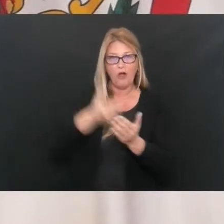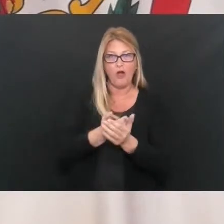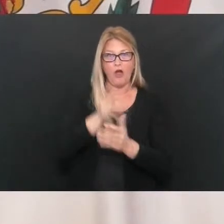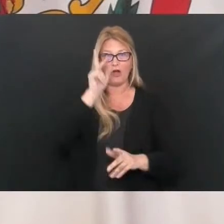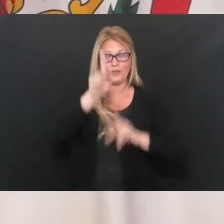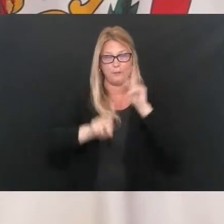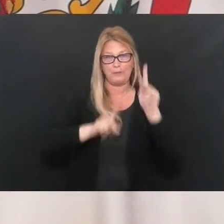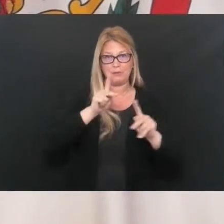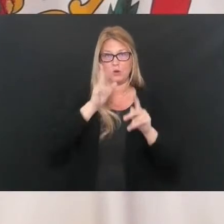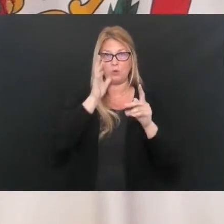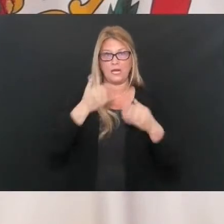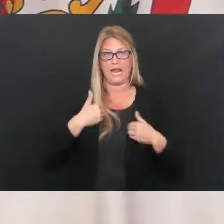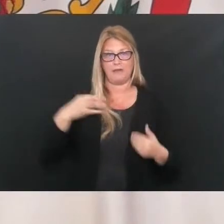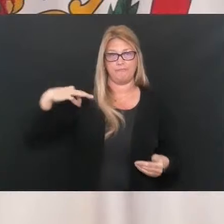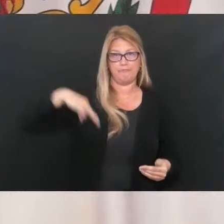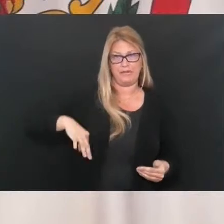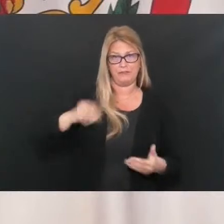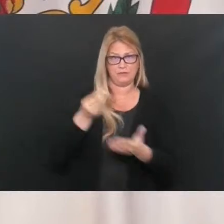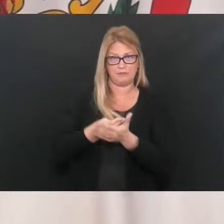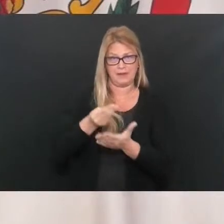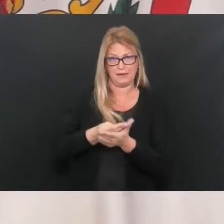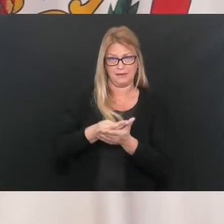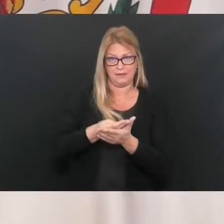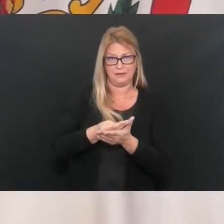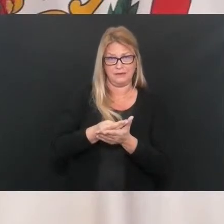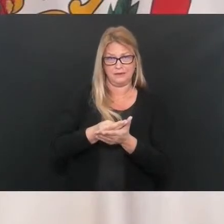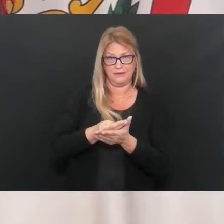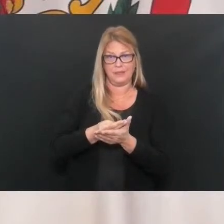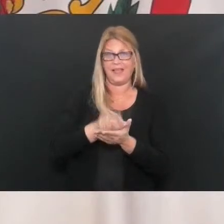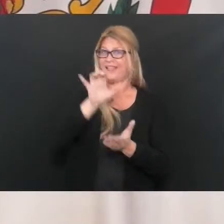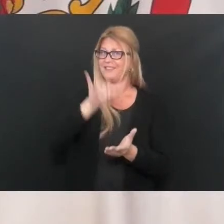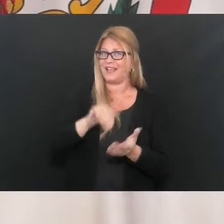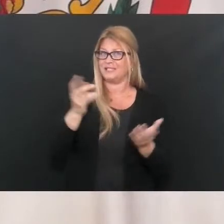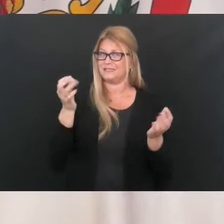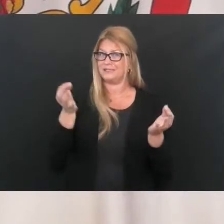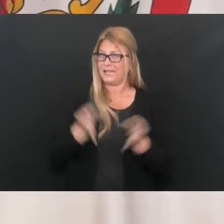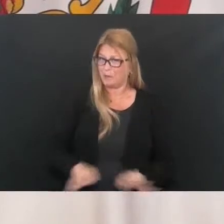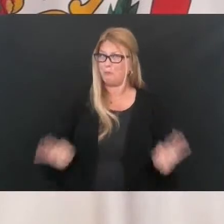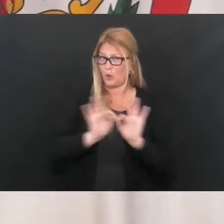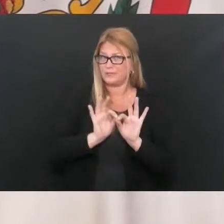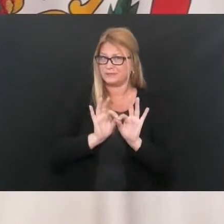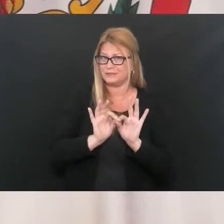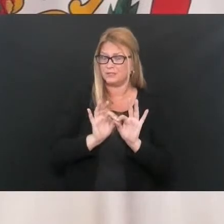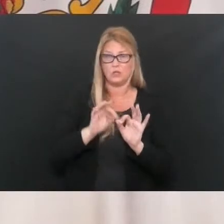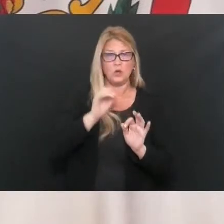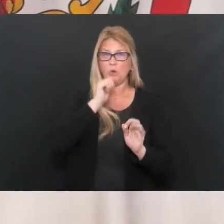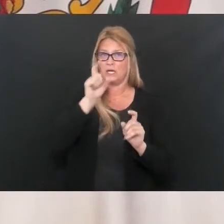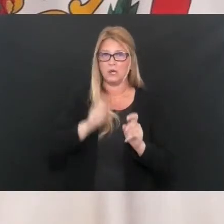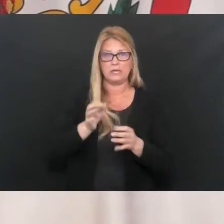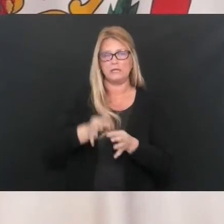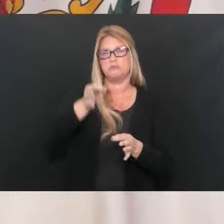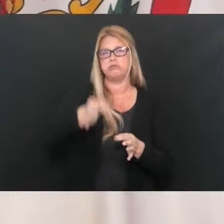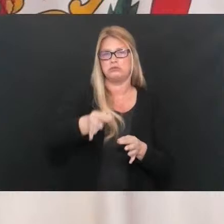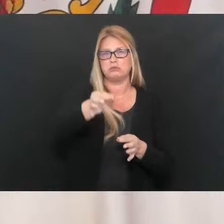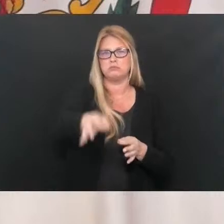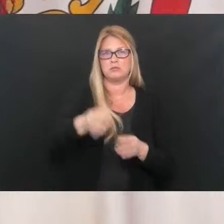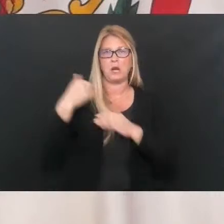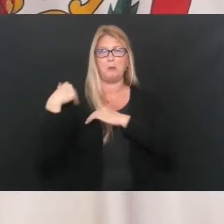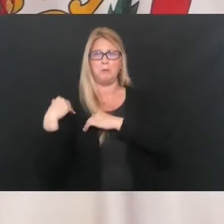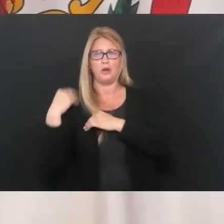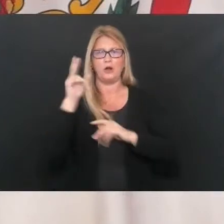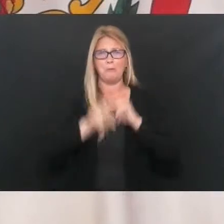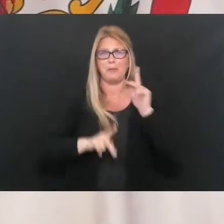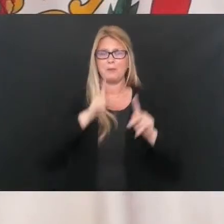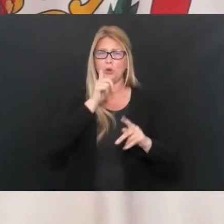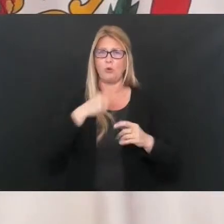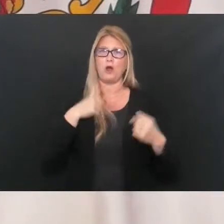cash positive. That's something we absolutely need to do. We don't need to lay this burden on the backs of those that are